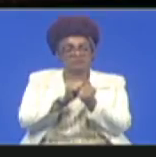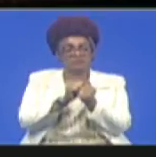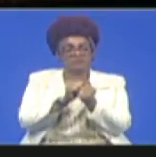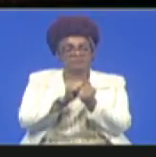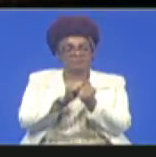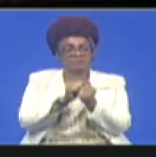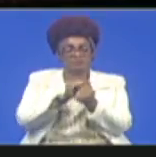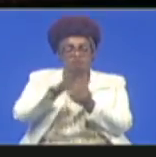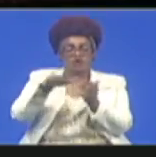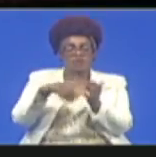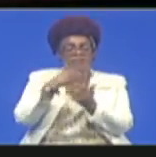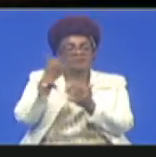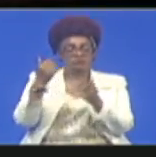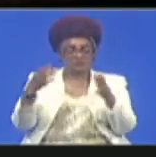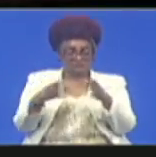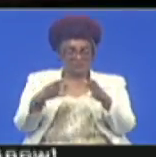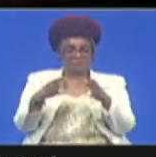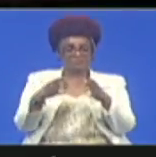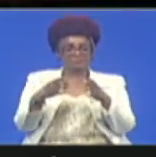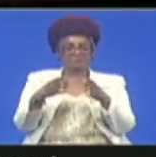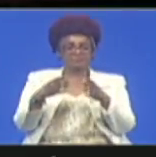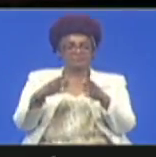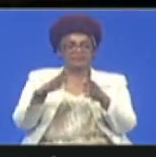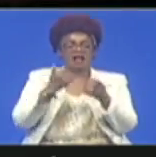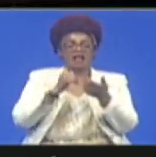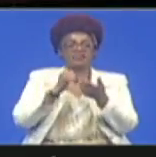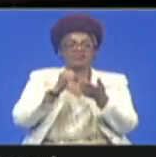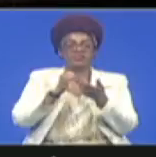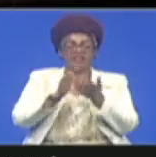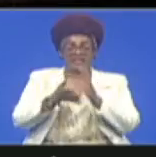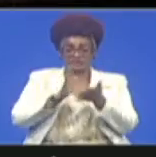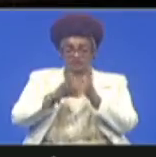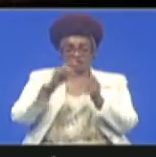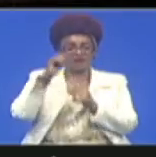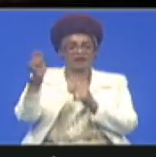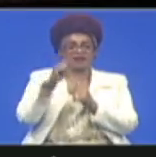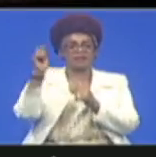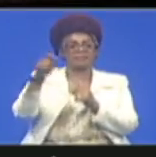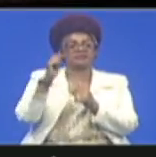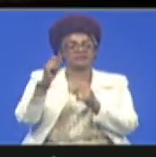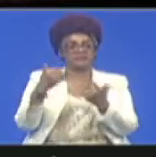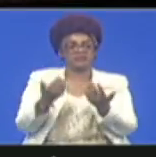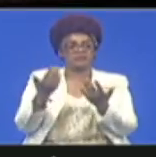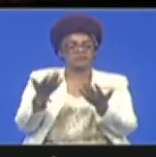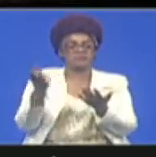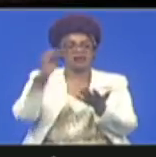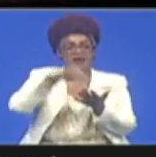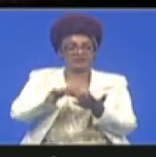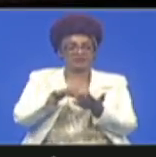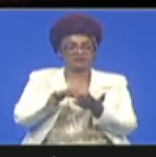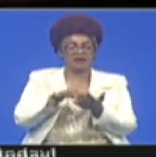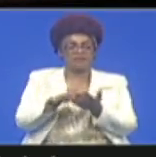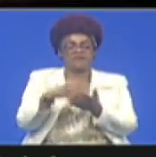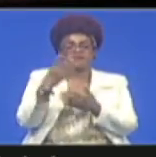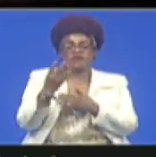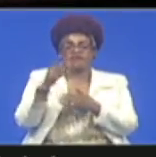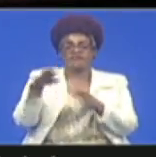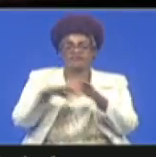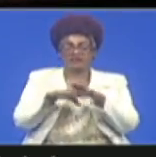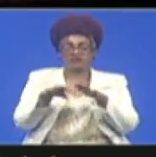All the best to the team on Friday. Moving on, Athletics Kenya President Jackson Tuwei failed in his bid to be elected as one of the four vice presidents of